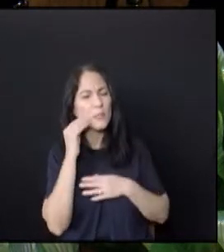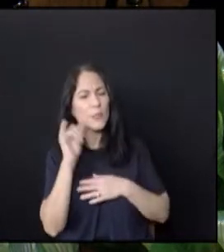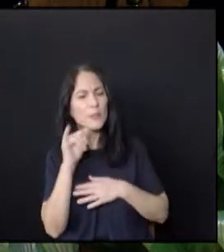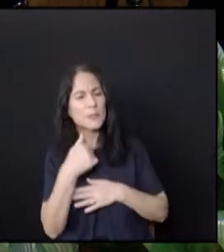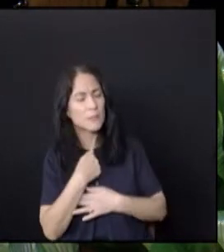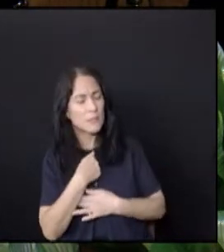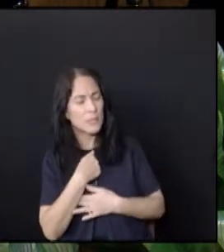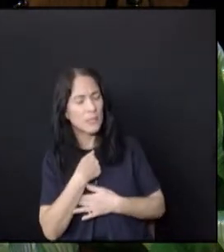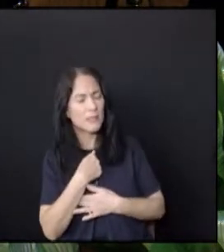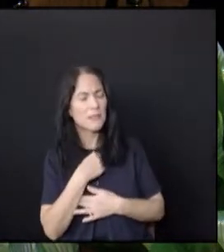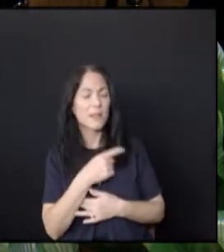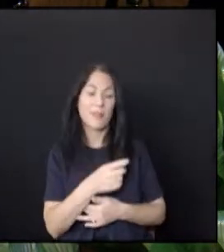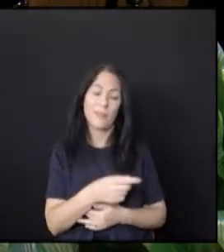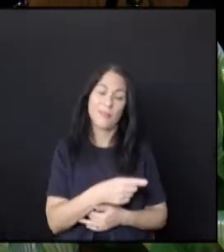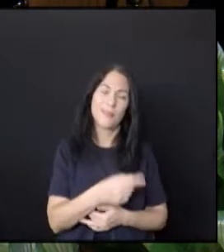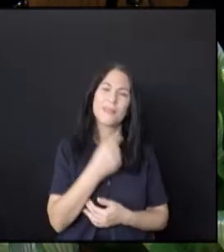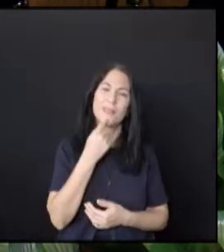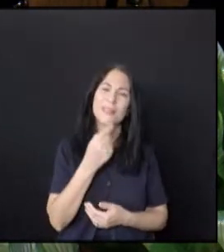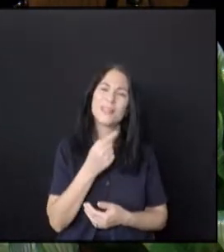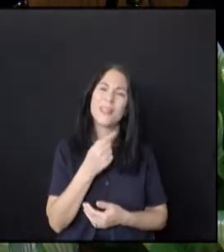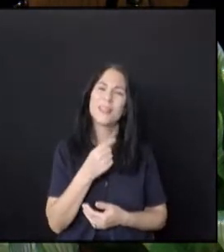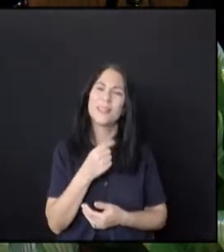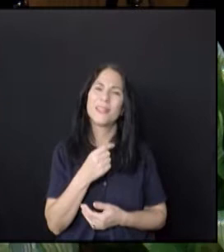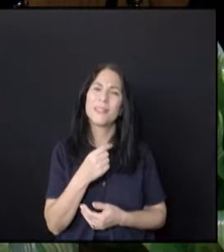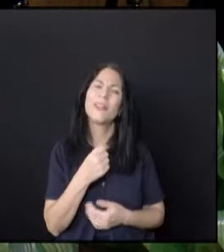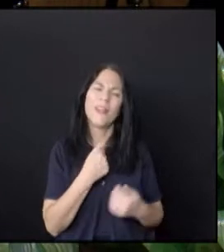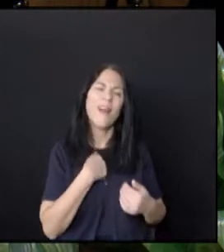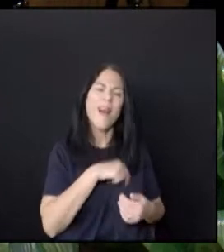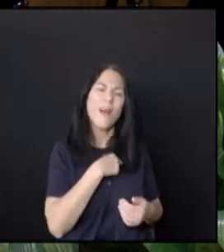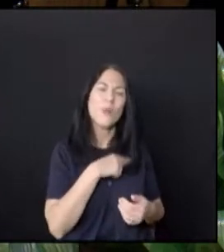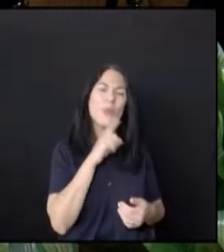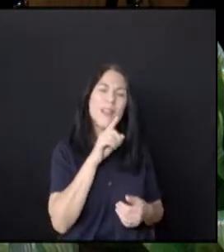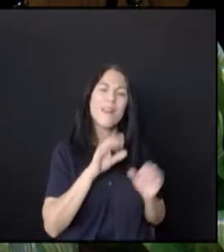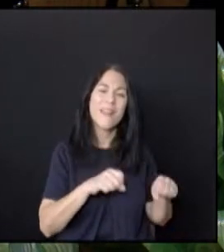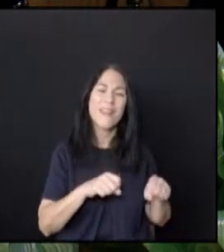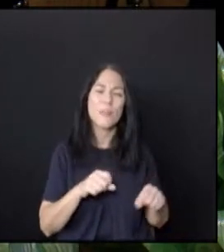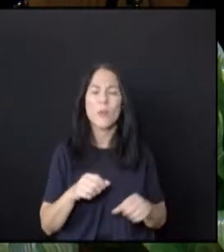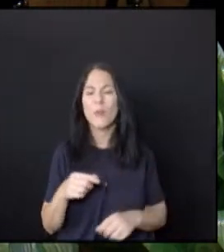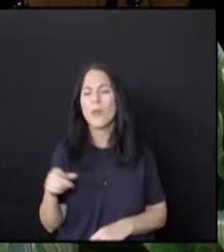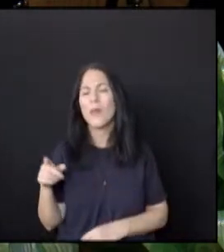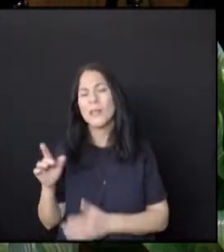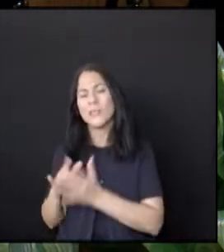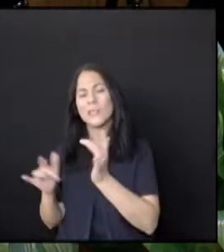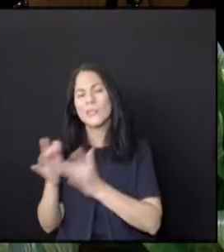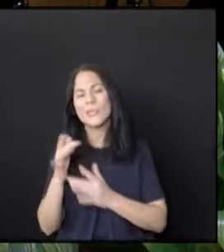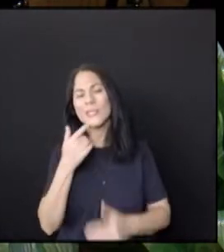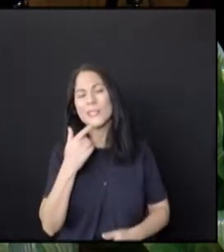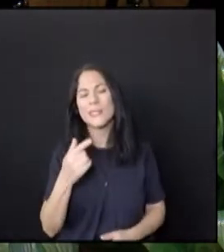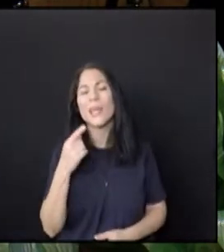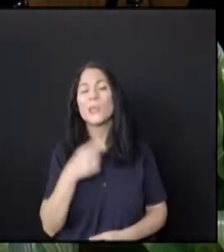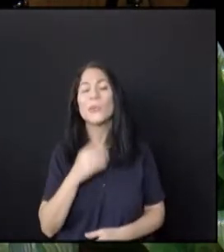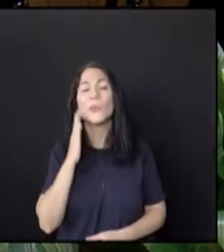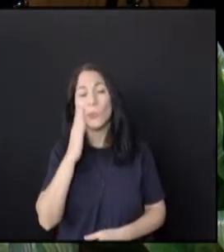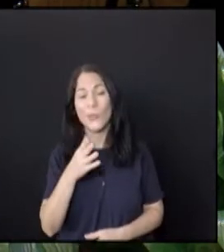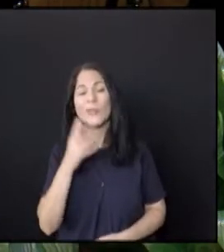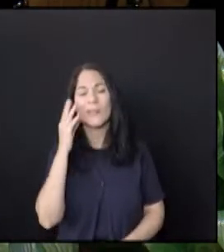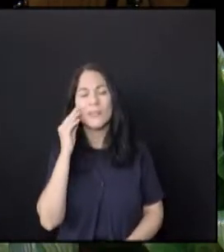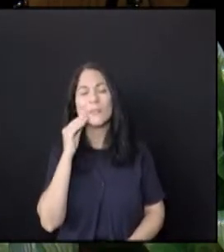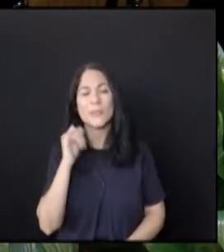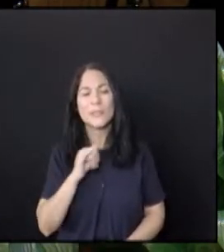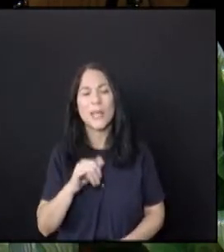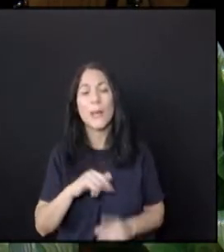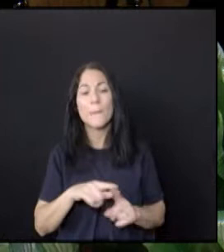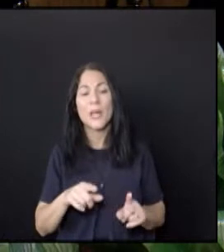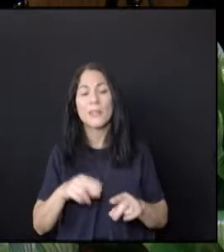"We are able." He said to them, "You will drink my cup, but to sit at my right hand and at my left is not mine to